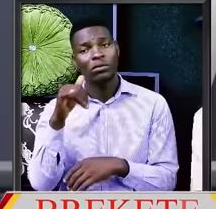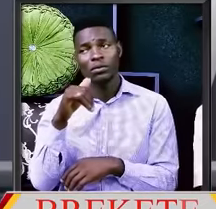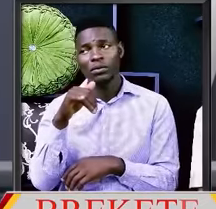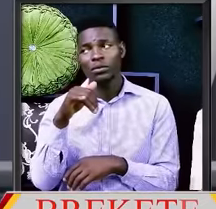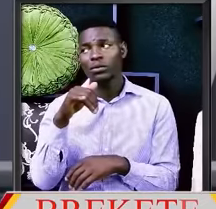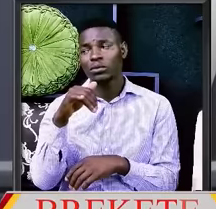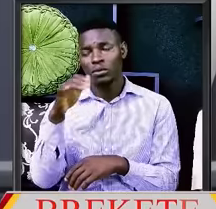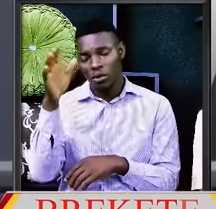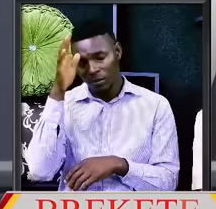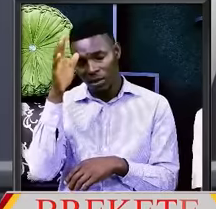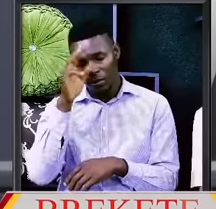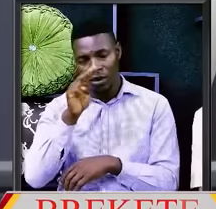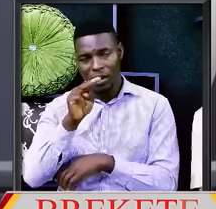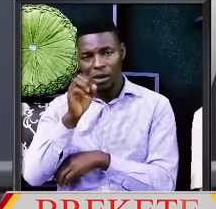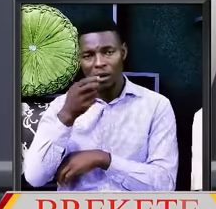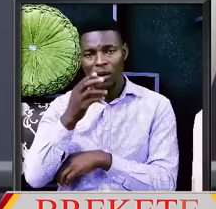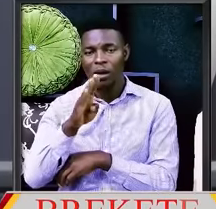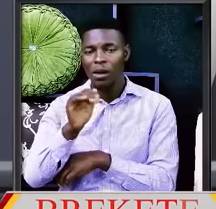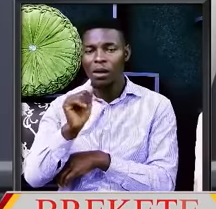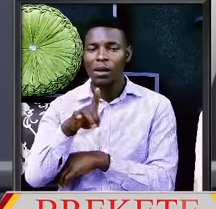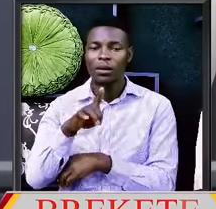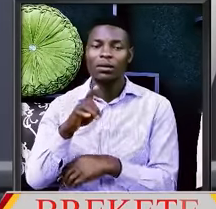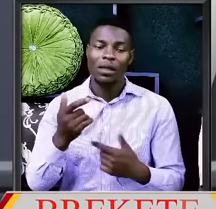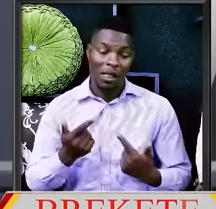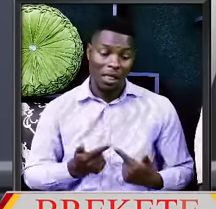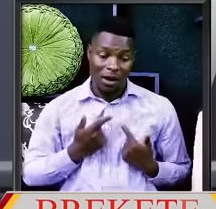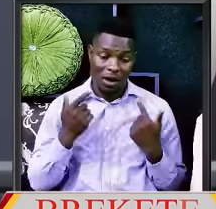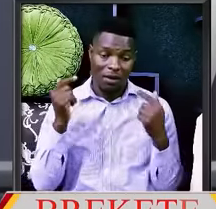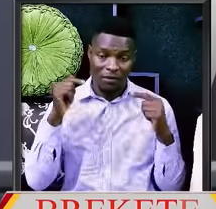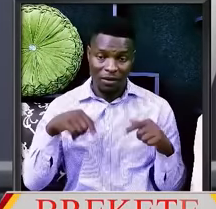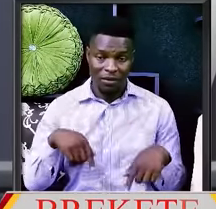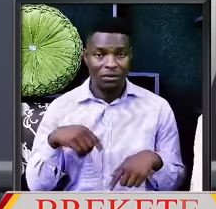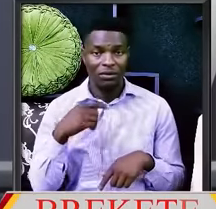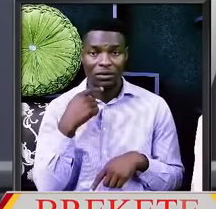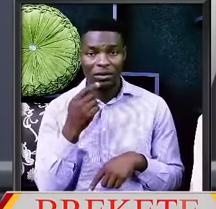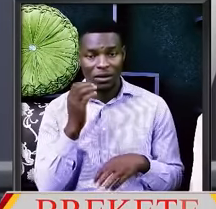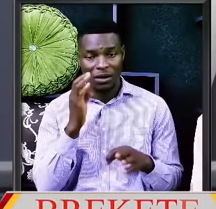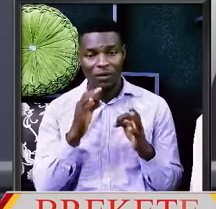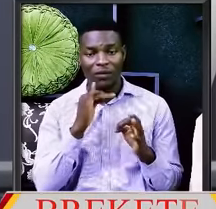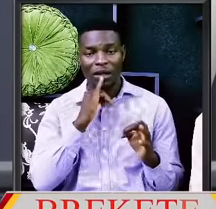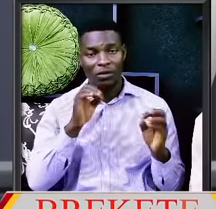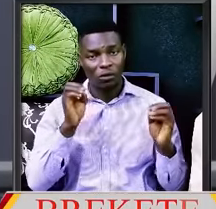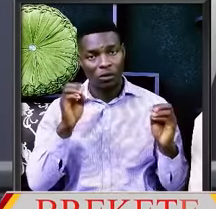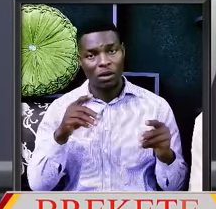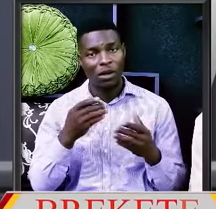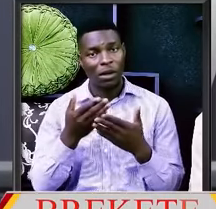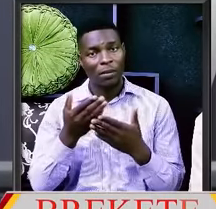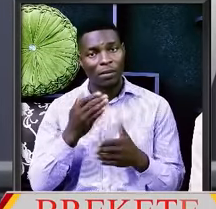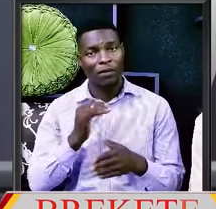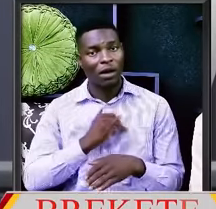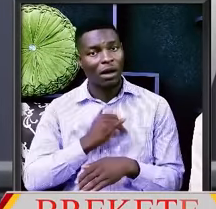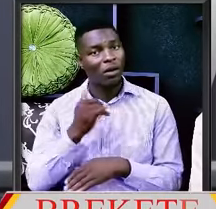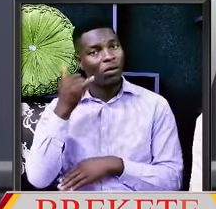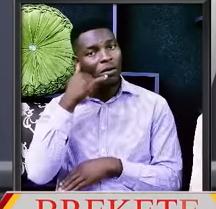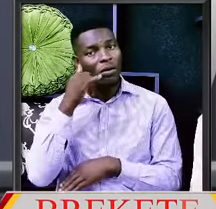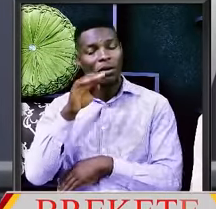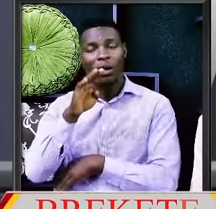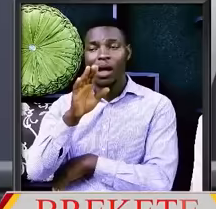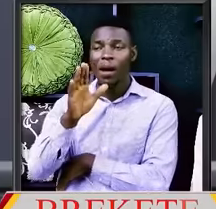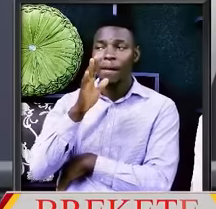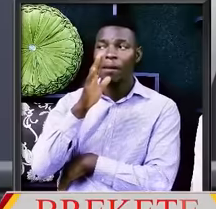much. I know make you I can even do. Ask Baba Mohbad now live on air whether in the okay before I go reach out to Mama Mohbad.